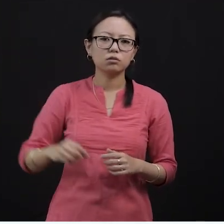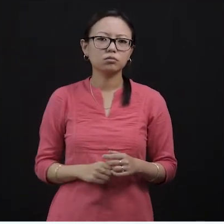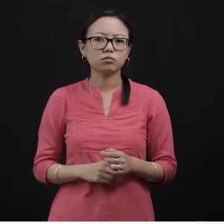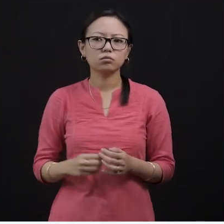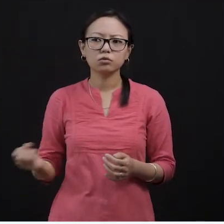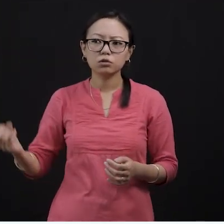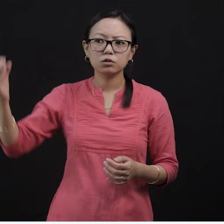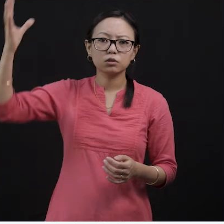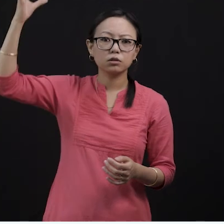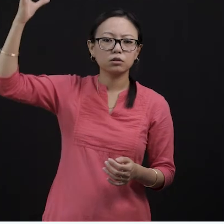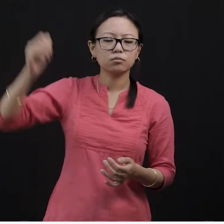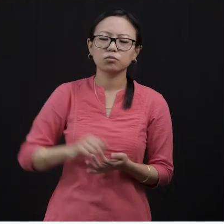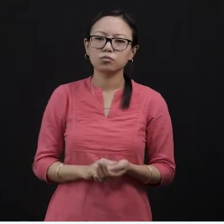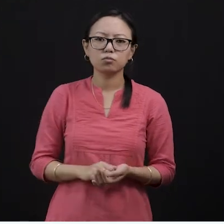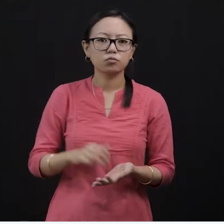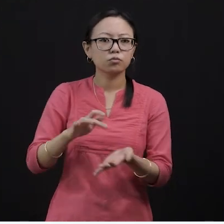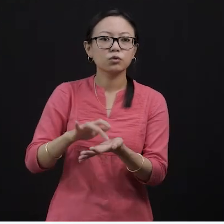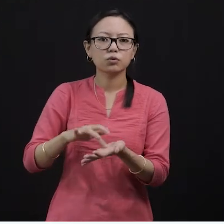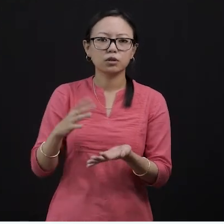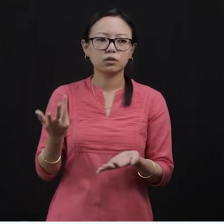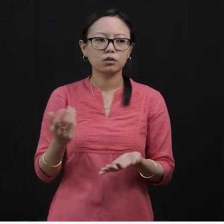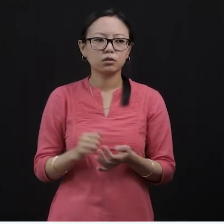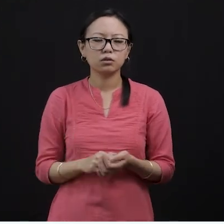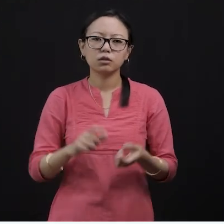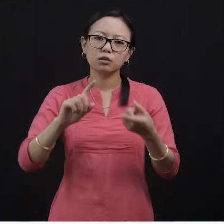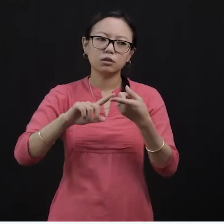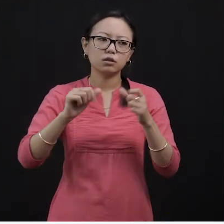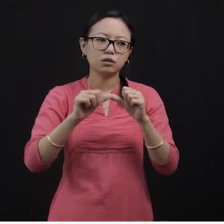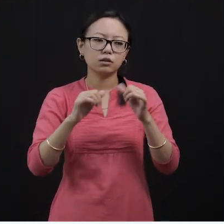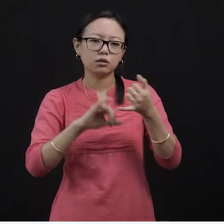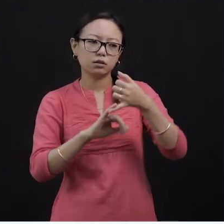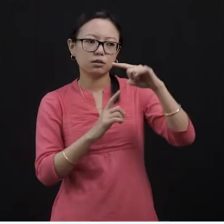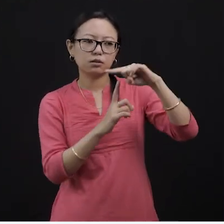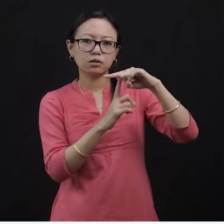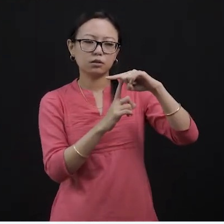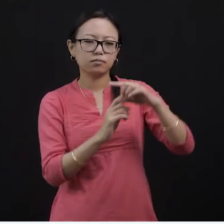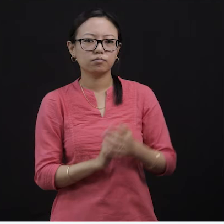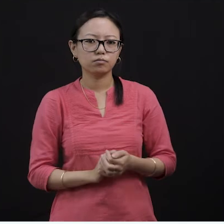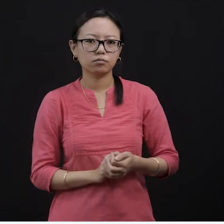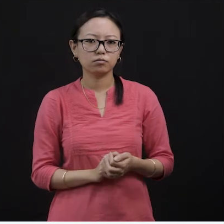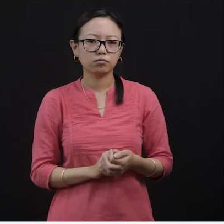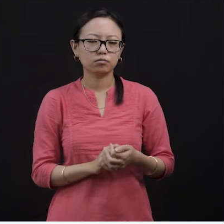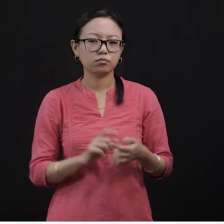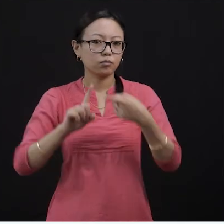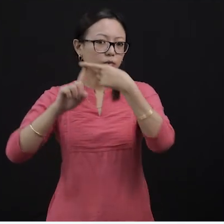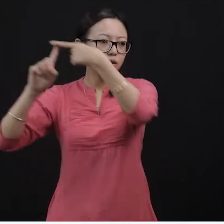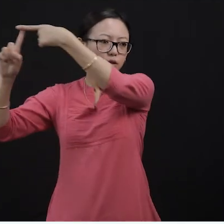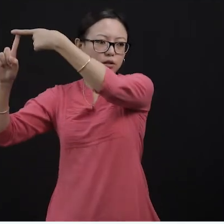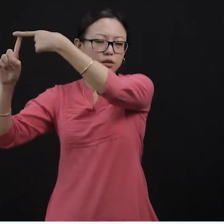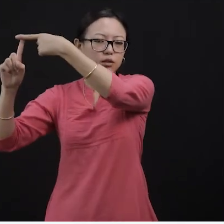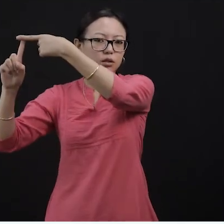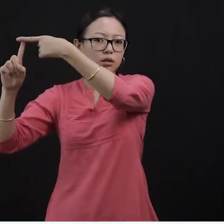means the head part of this girl is north, and then the lower part is the south,